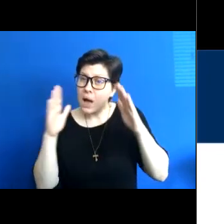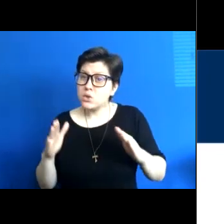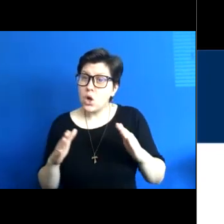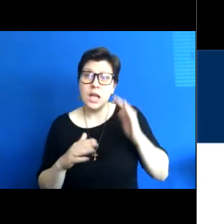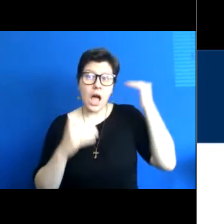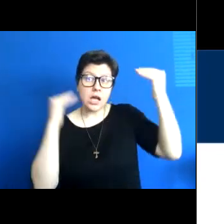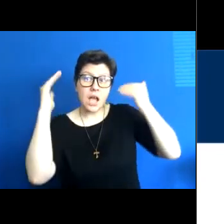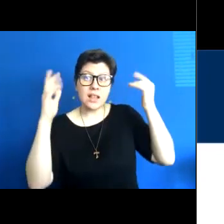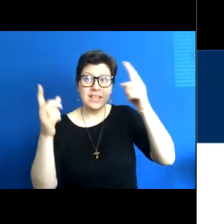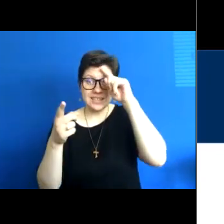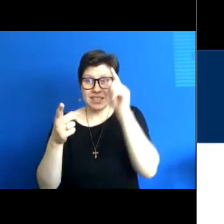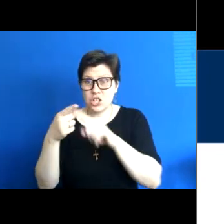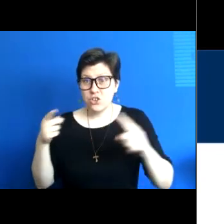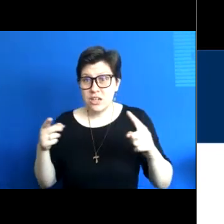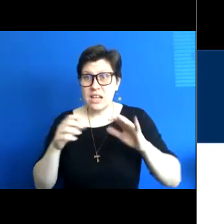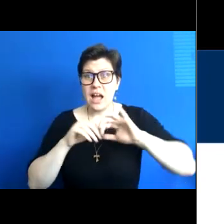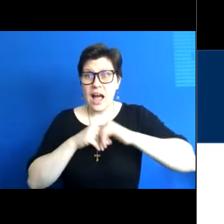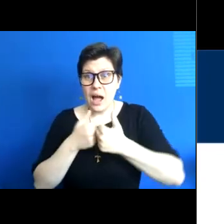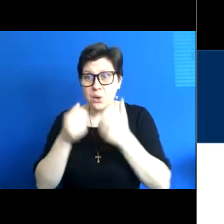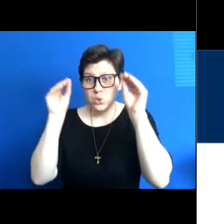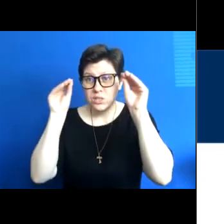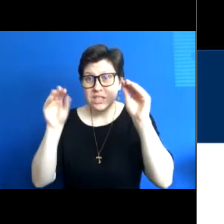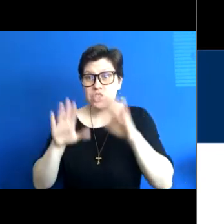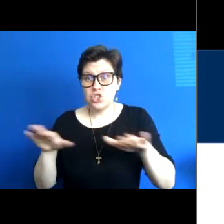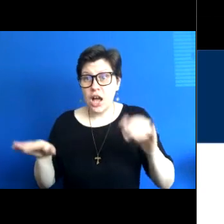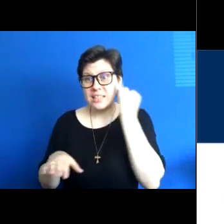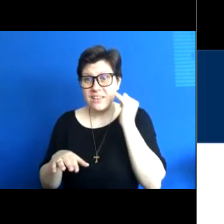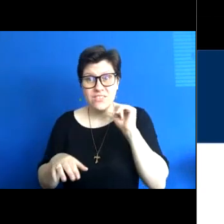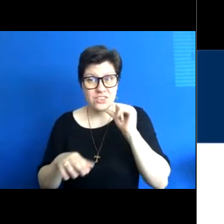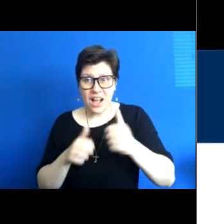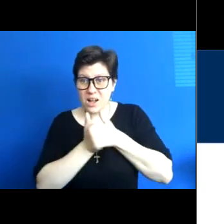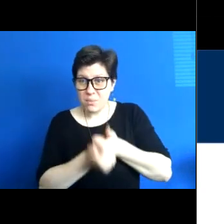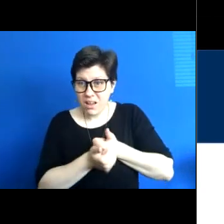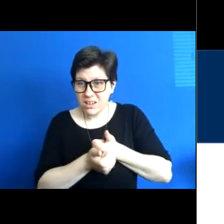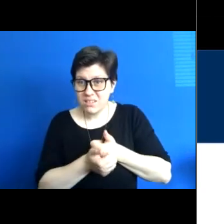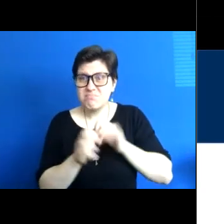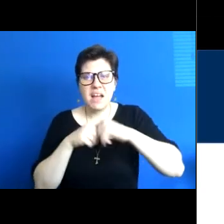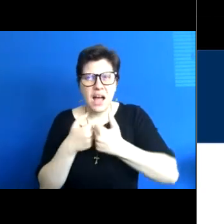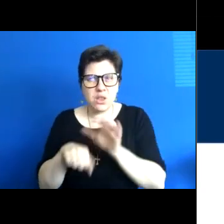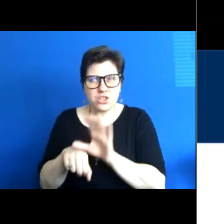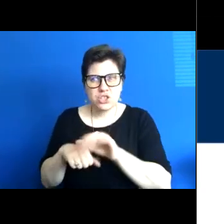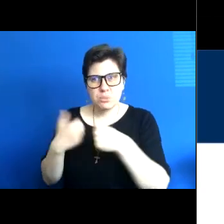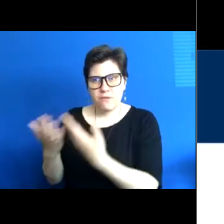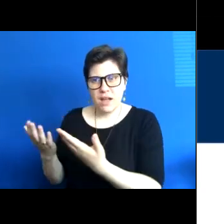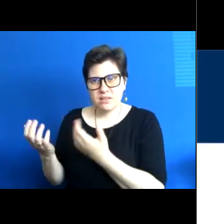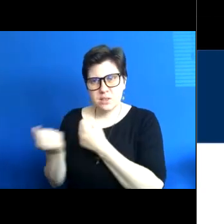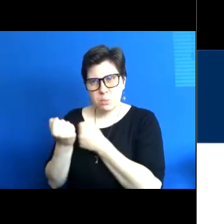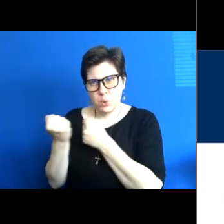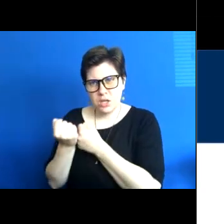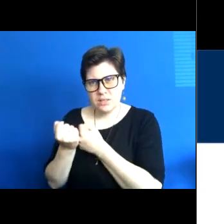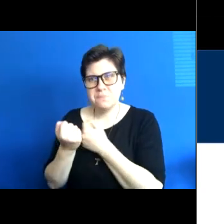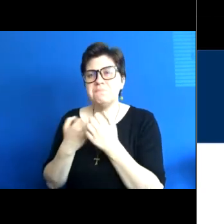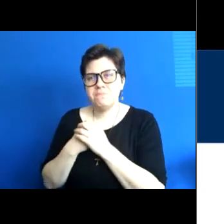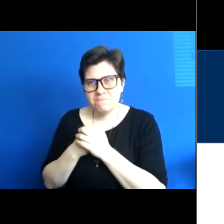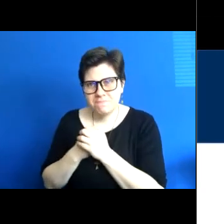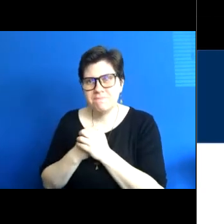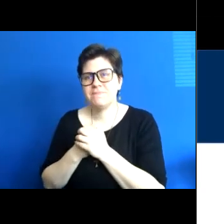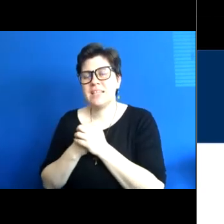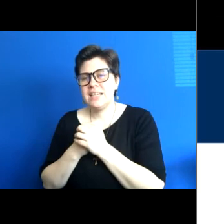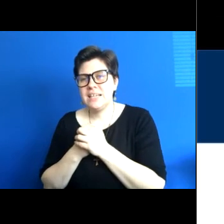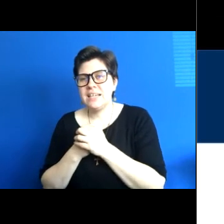how to teach a non-compliant child. How does the church provide support? Any resources? So I don't